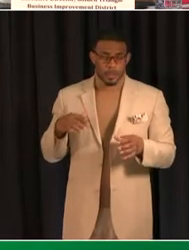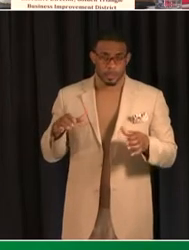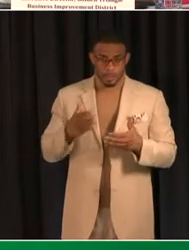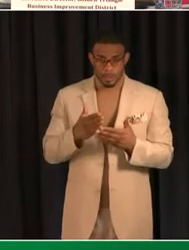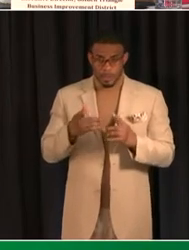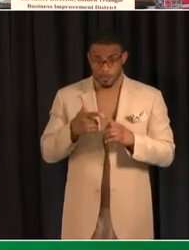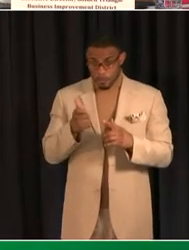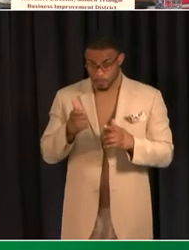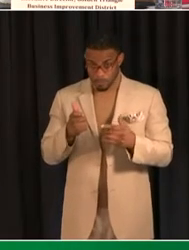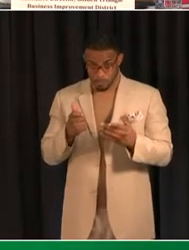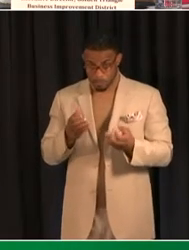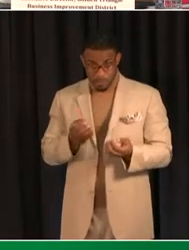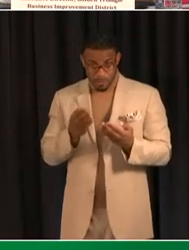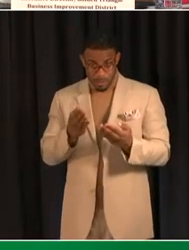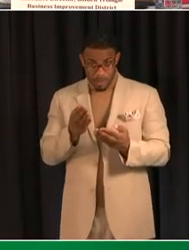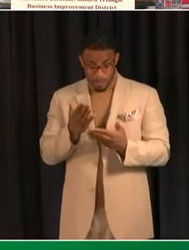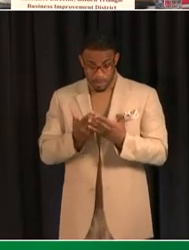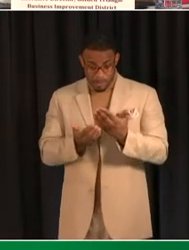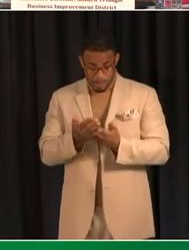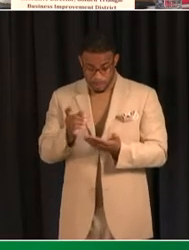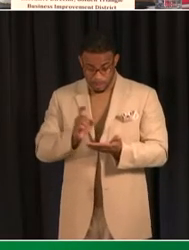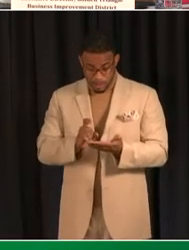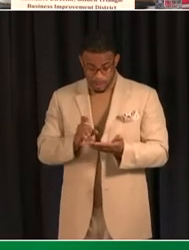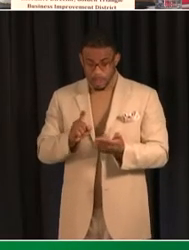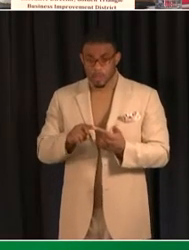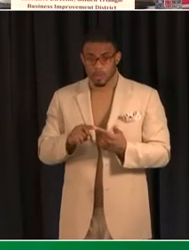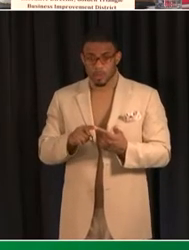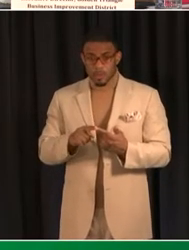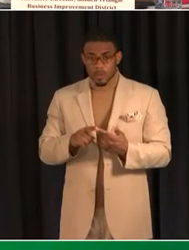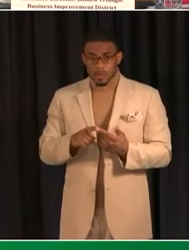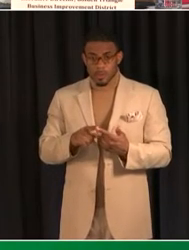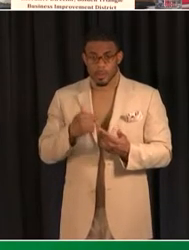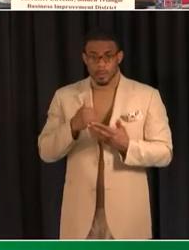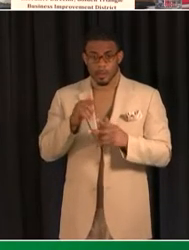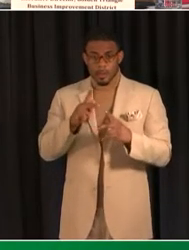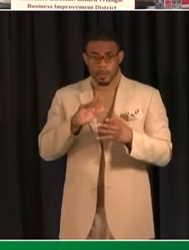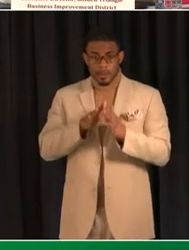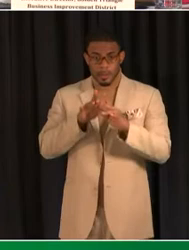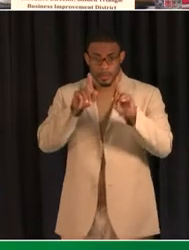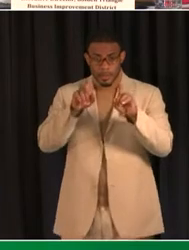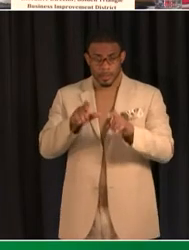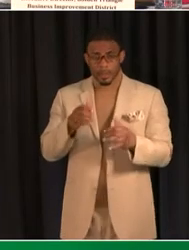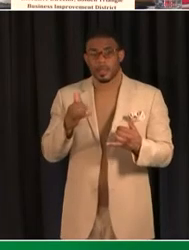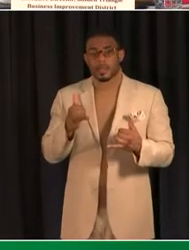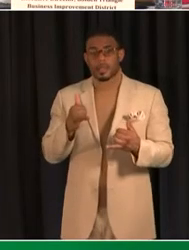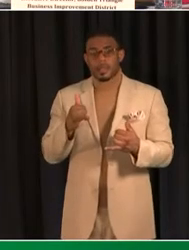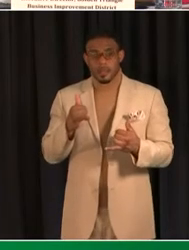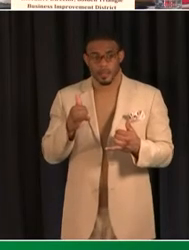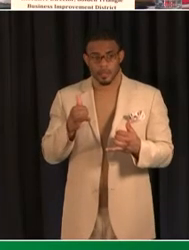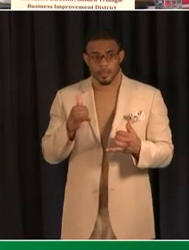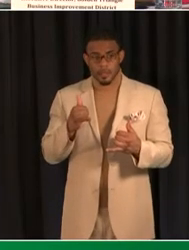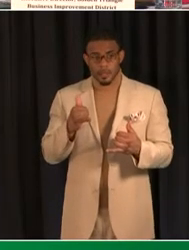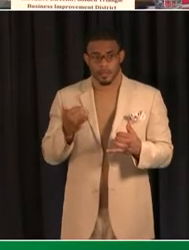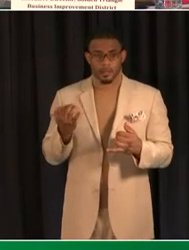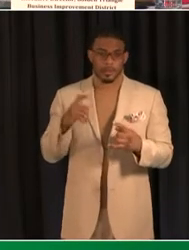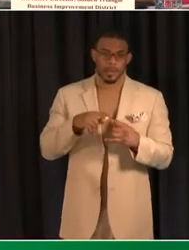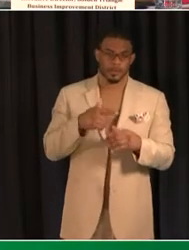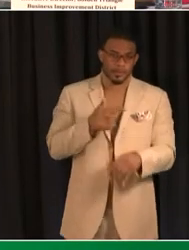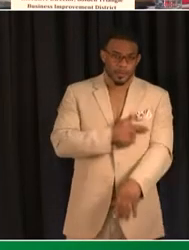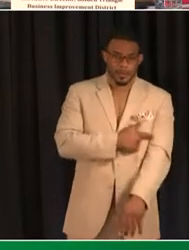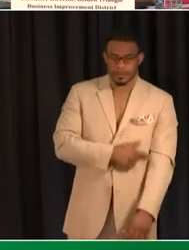been, doing things from providing hand sanitizer to helping people get tested, and now finally